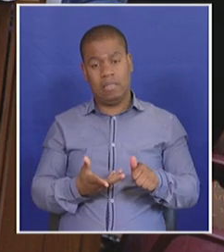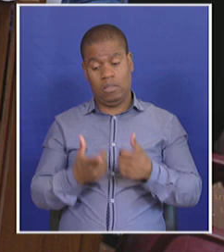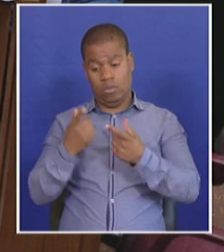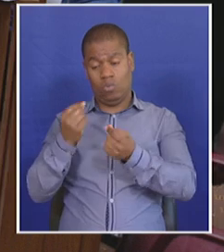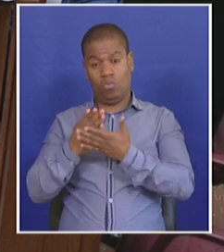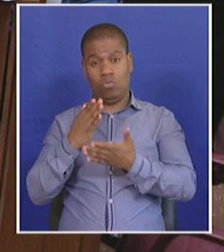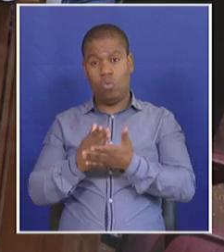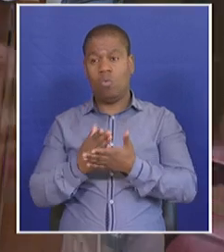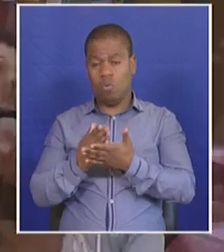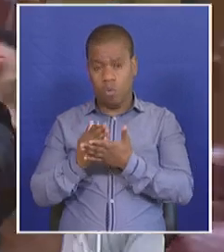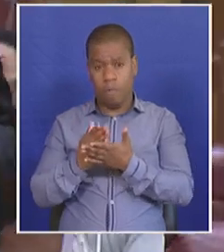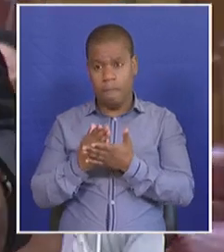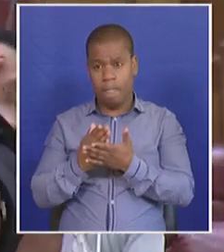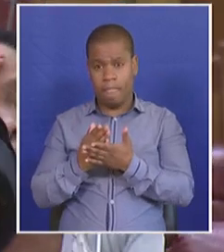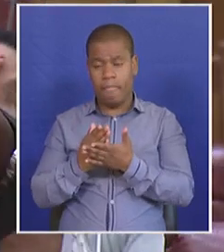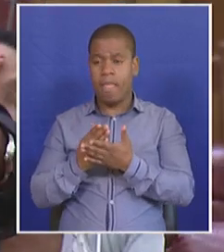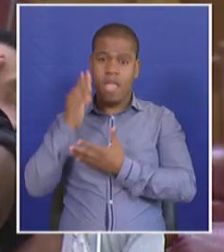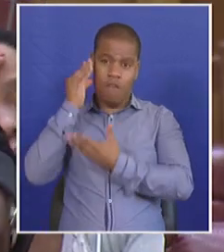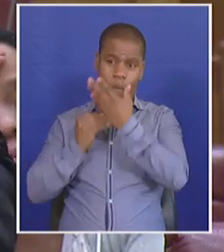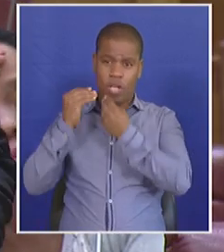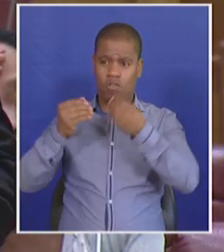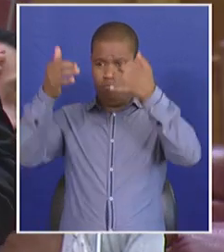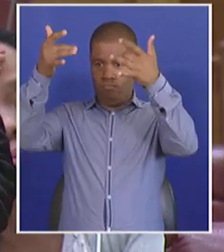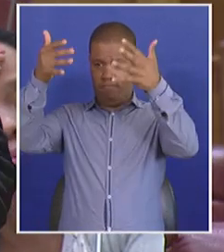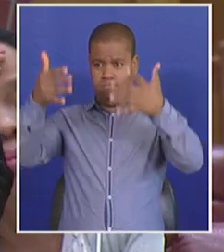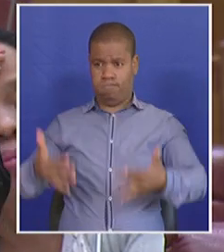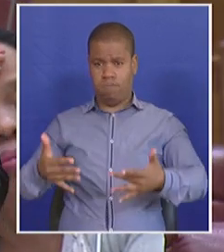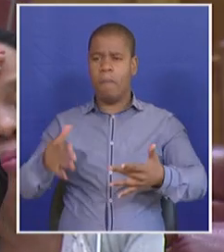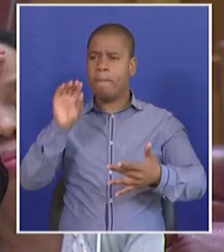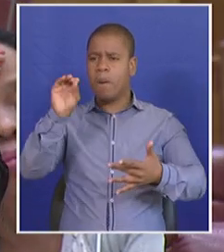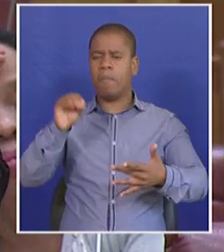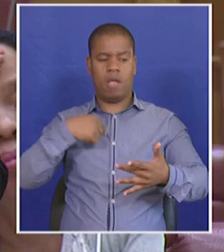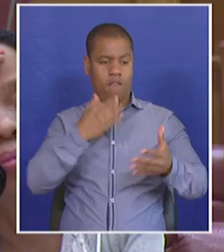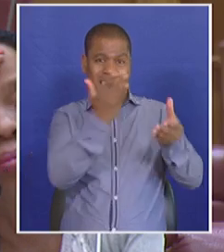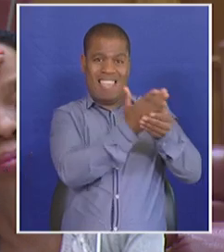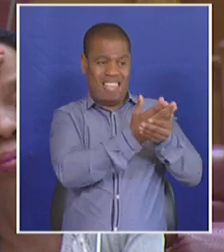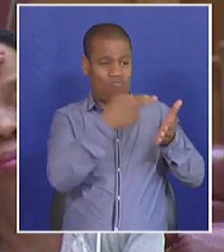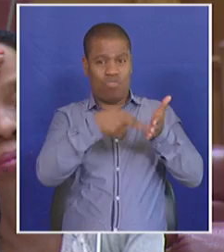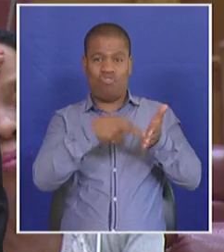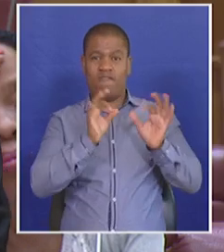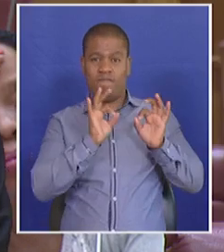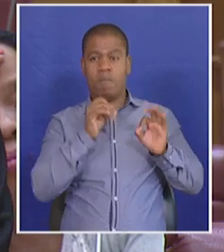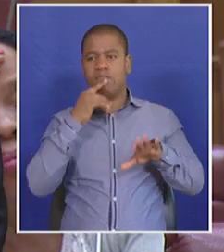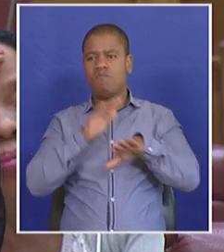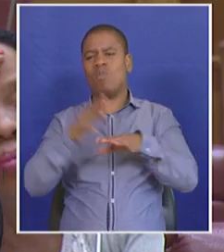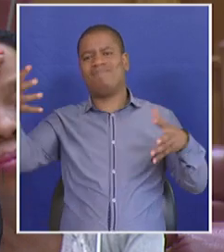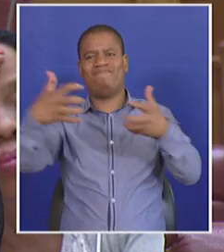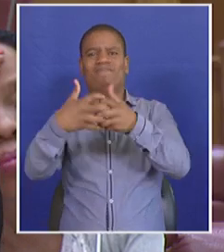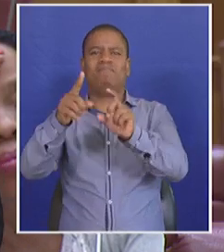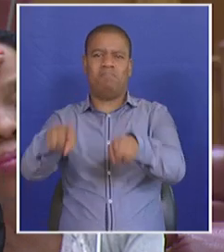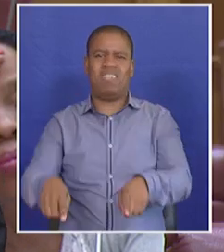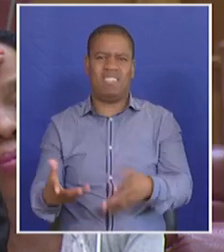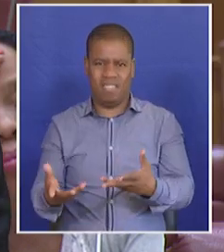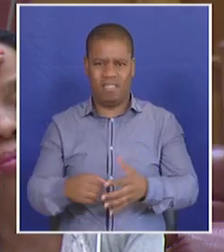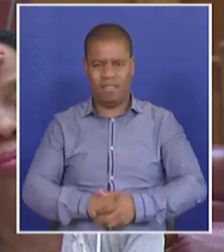in populating the kind of information as per the register of cases in our service centers and